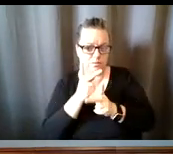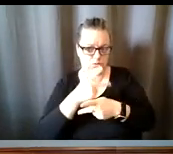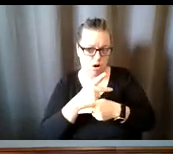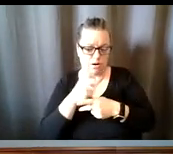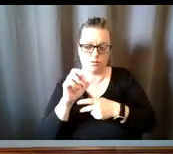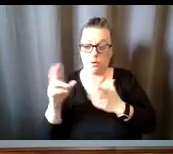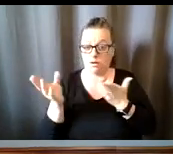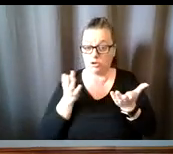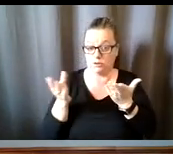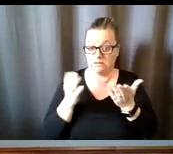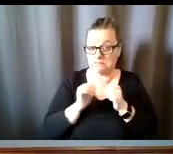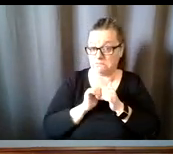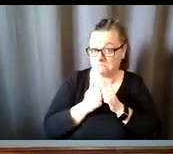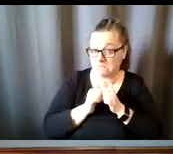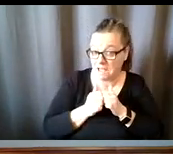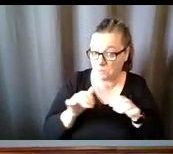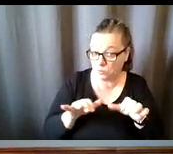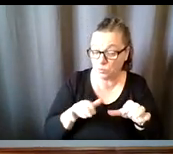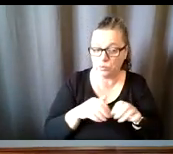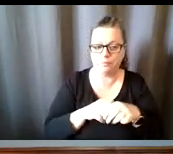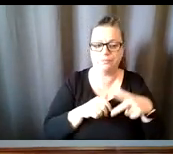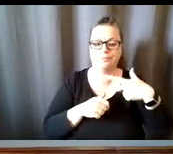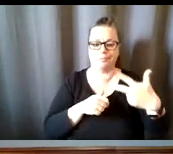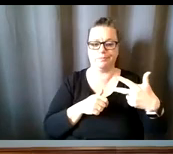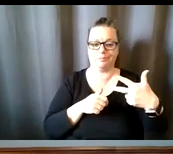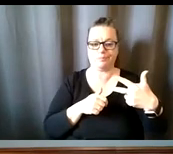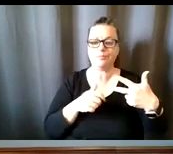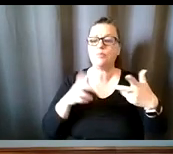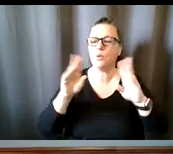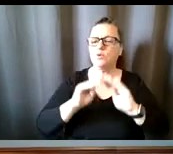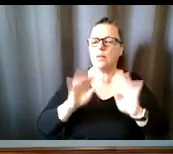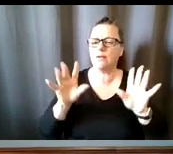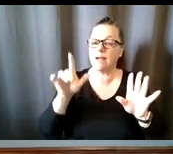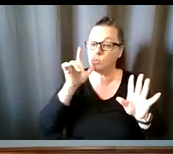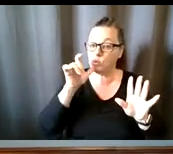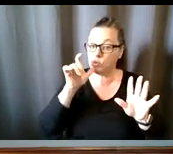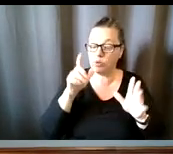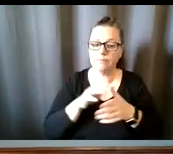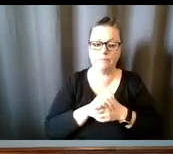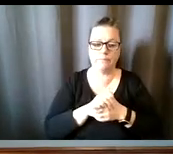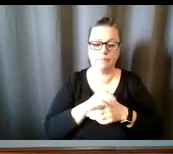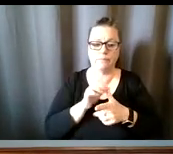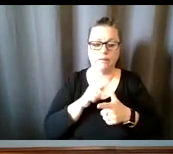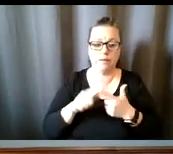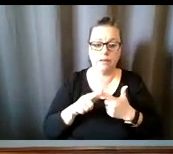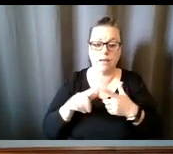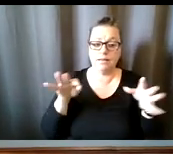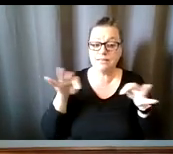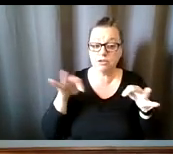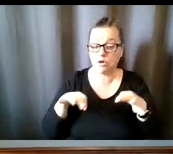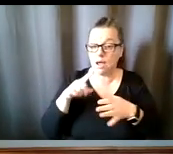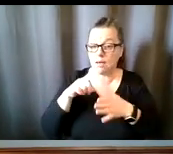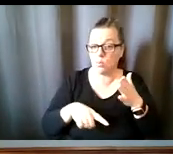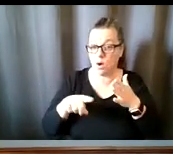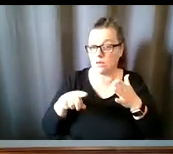service. So how do you do this? Well, there's 3 keys here. The first one is you want to clarify who wants the feature, describe what that feature